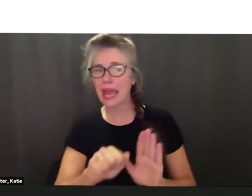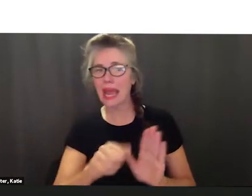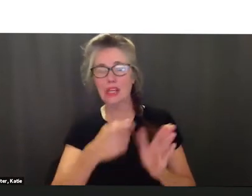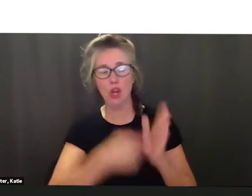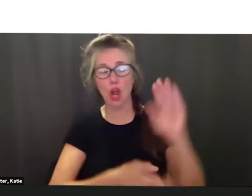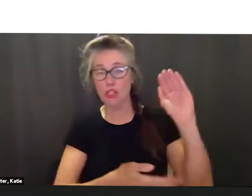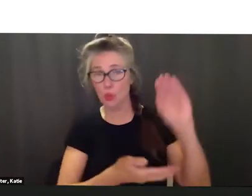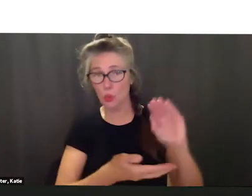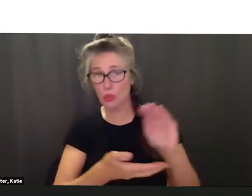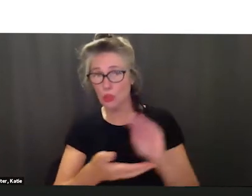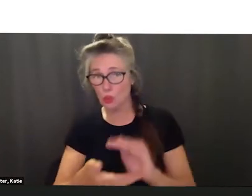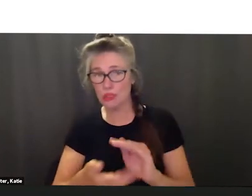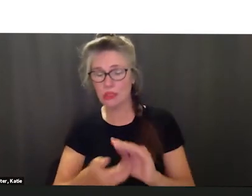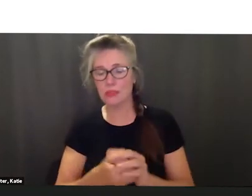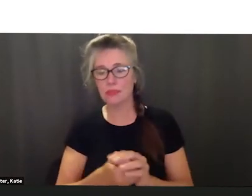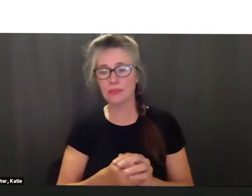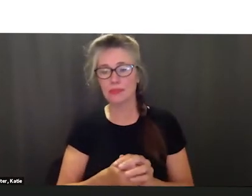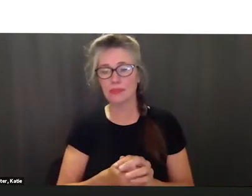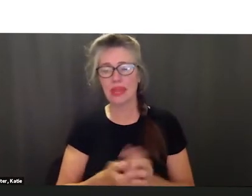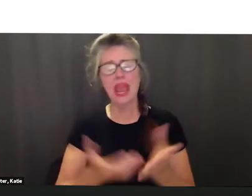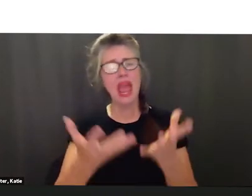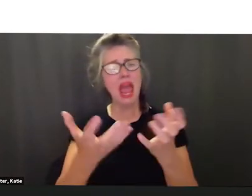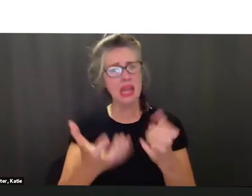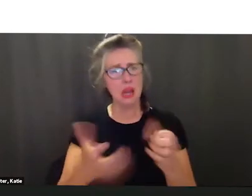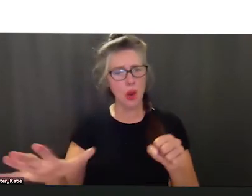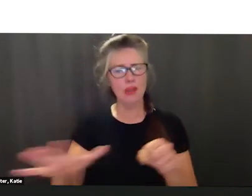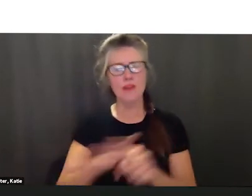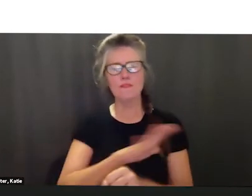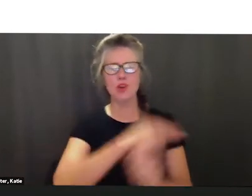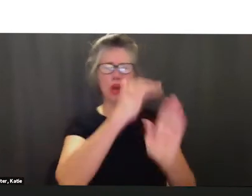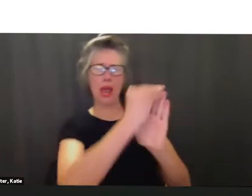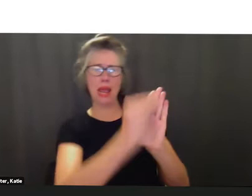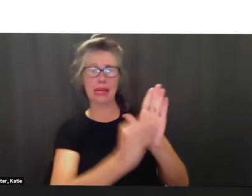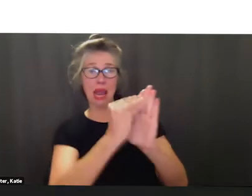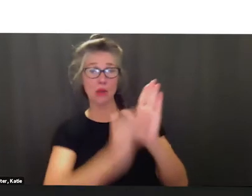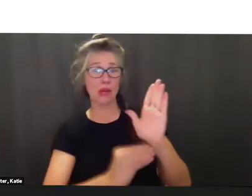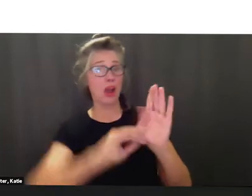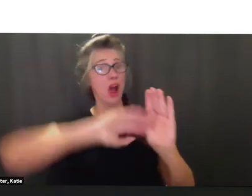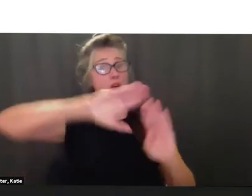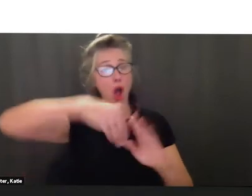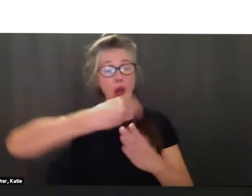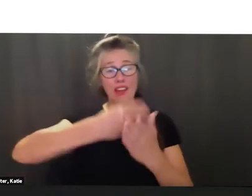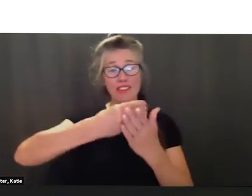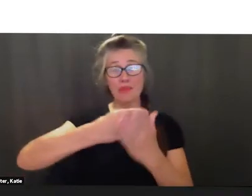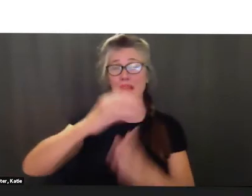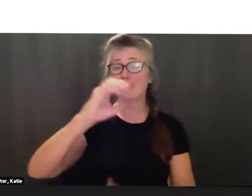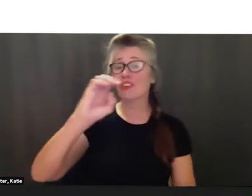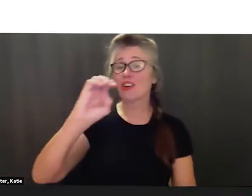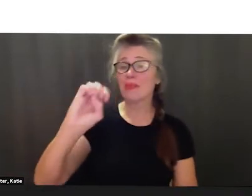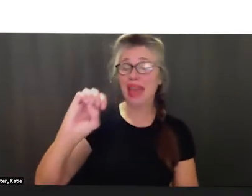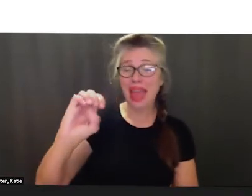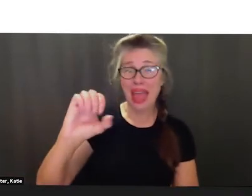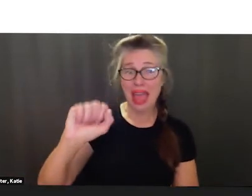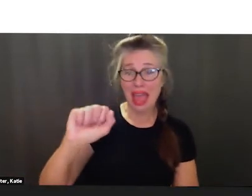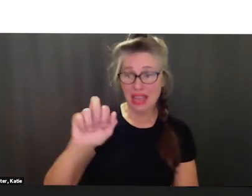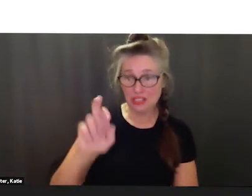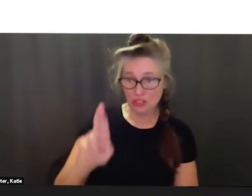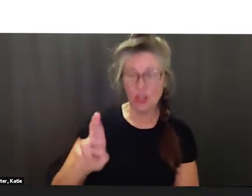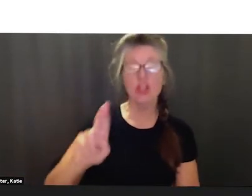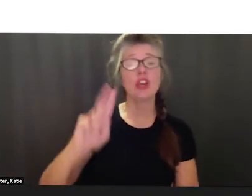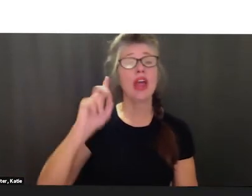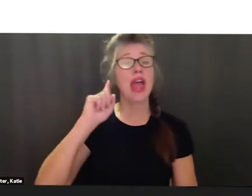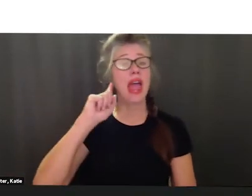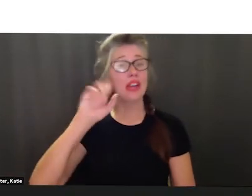also that we have a full accounting of all of our ESSER monies and our one-time monies, that we can have a visual, that we